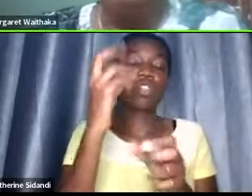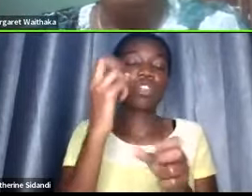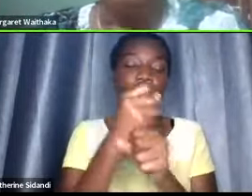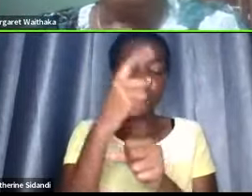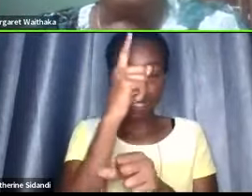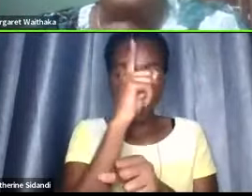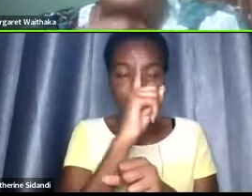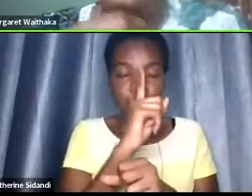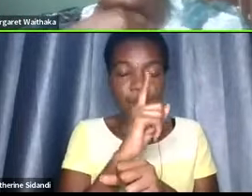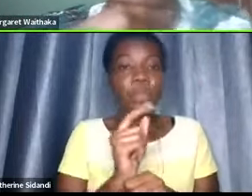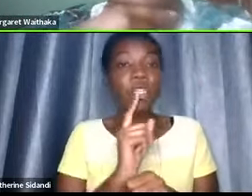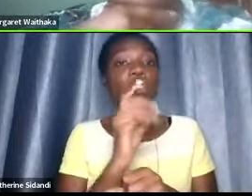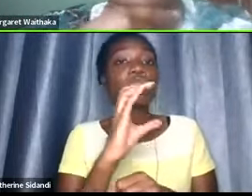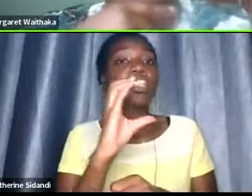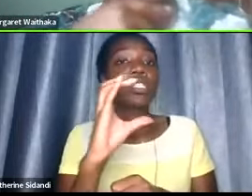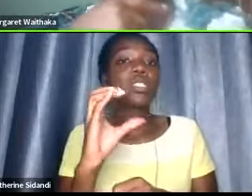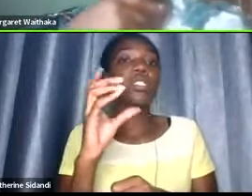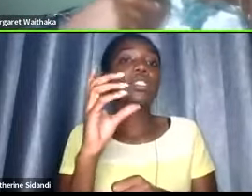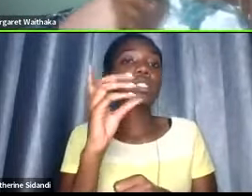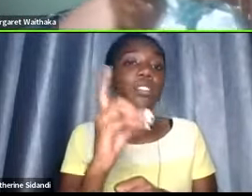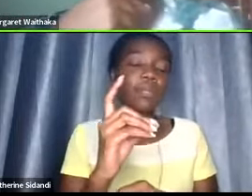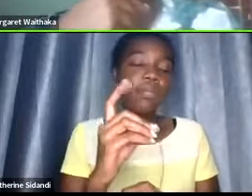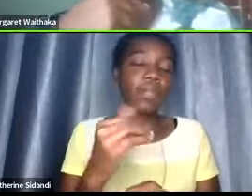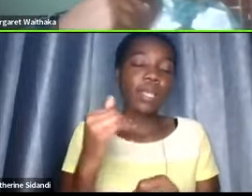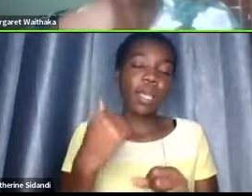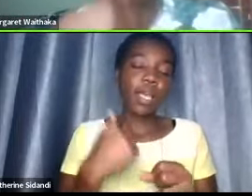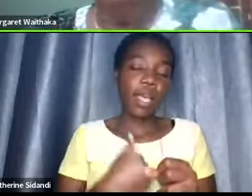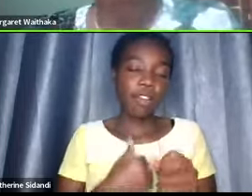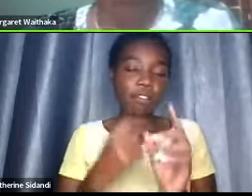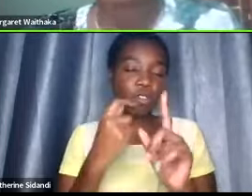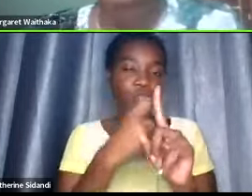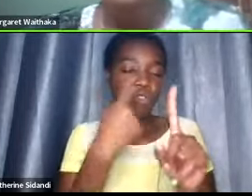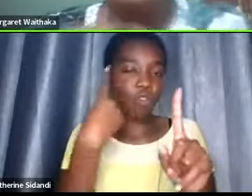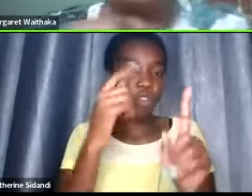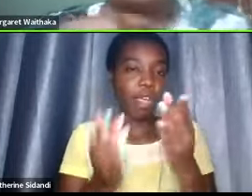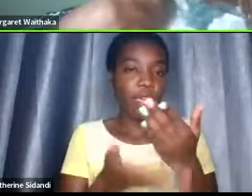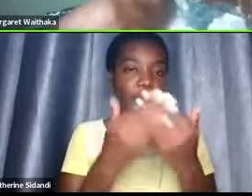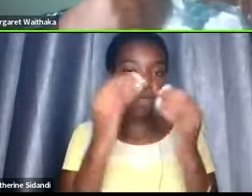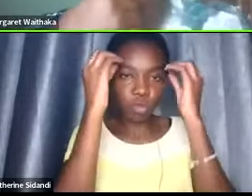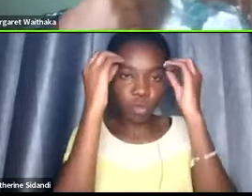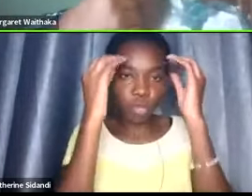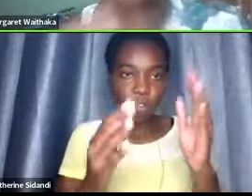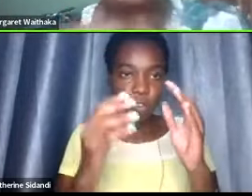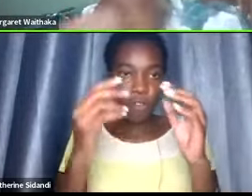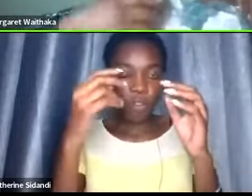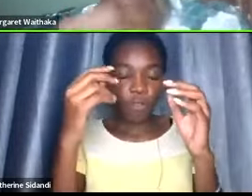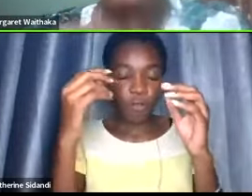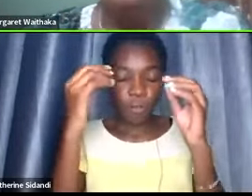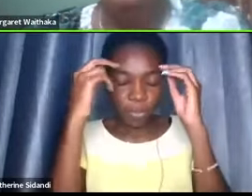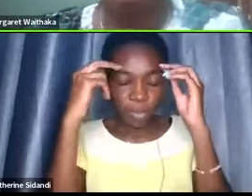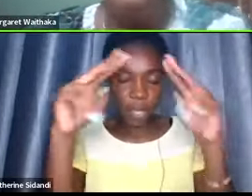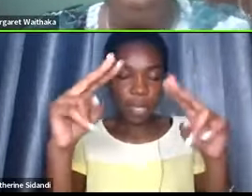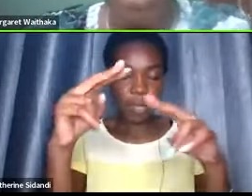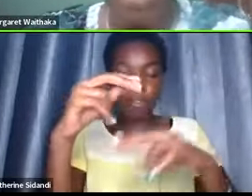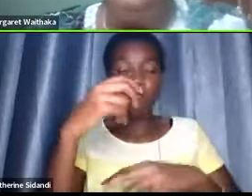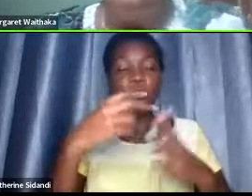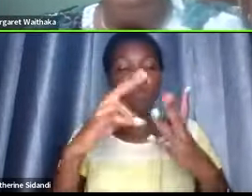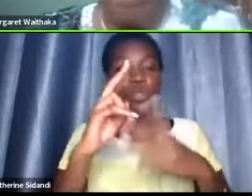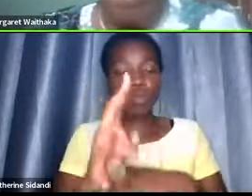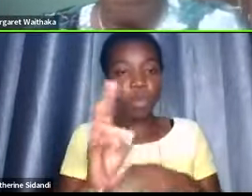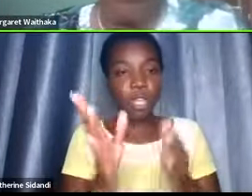up with a tool that is helping students in Form 2. We also from our website, you can actually find it, but you can also